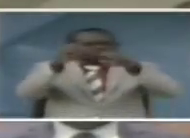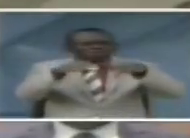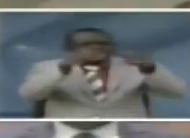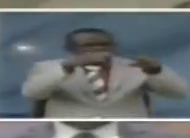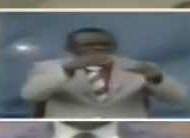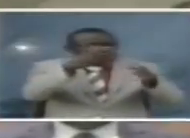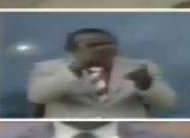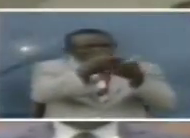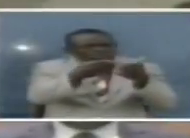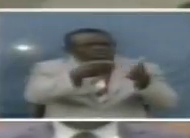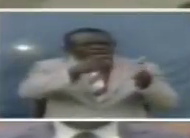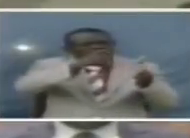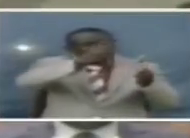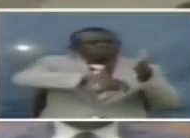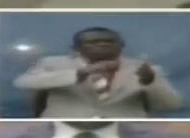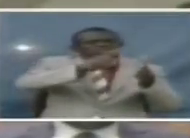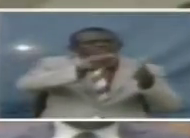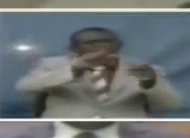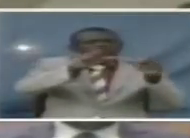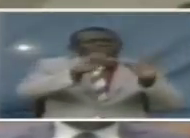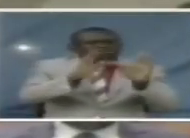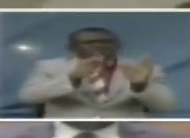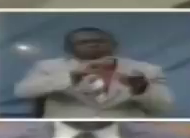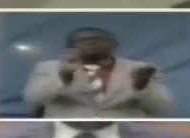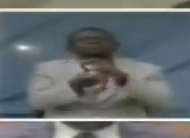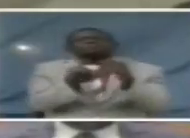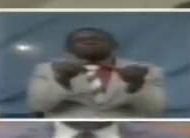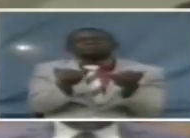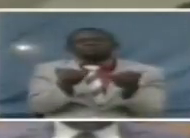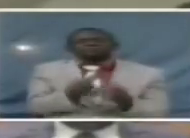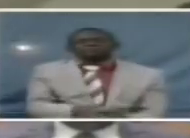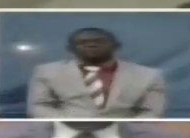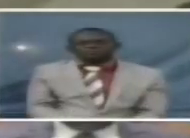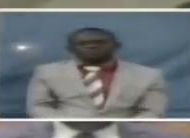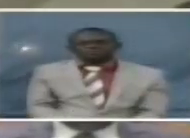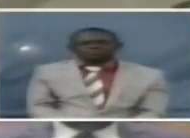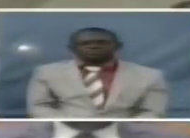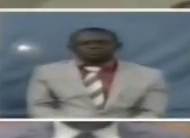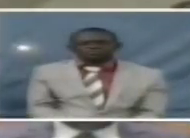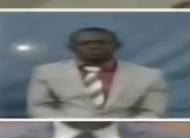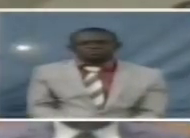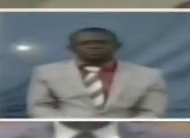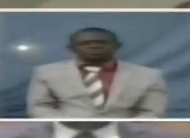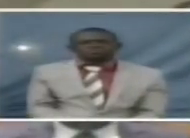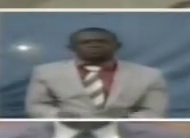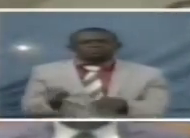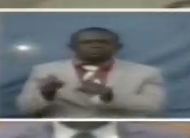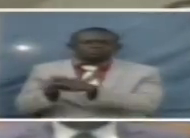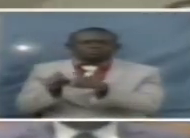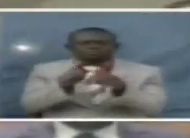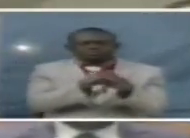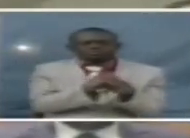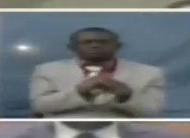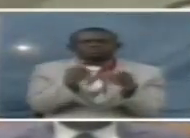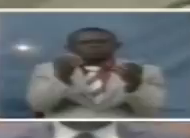systems. It will no longer be on the electricity bill. Mr. Speaker,